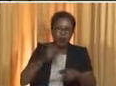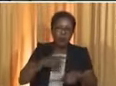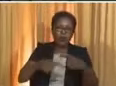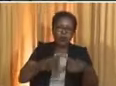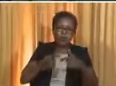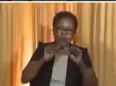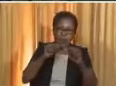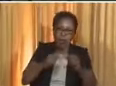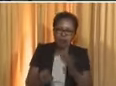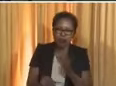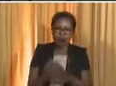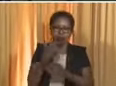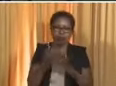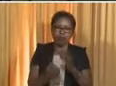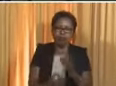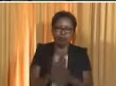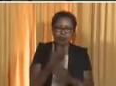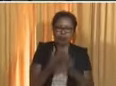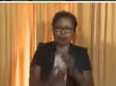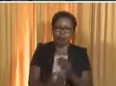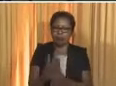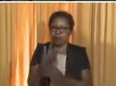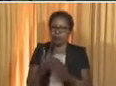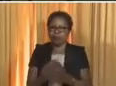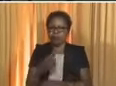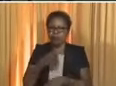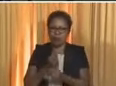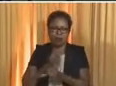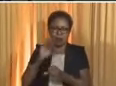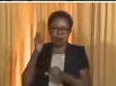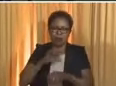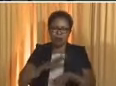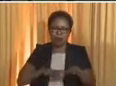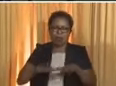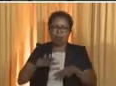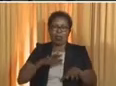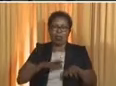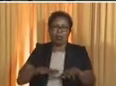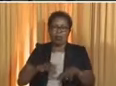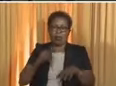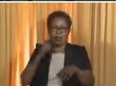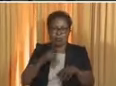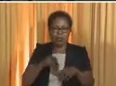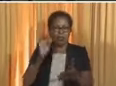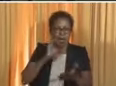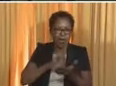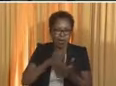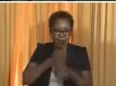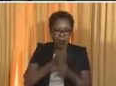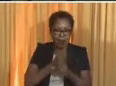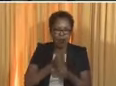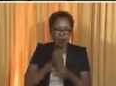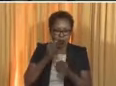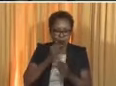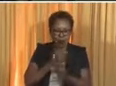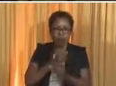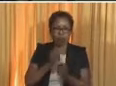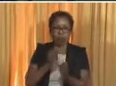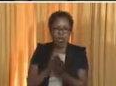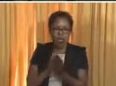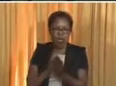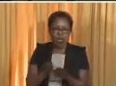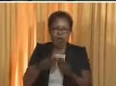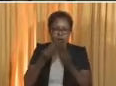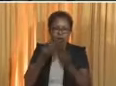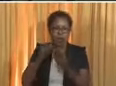disturb, humiliate, or encumber him from focusing on his duties. This protection is also envisioned to shield the dignity of the office of the president and not